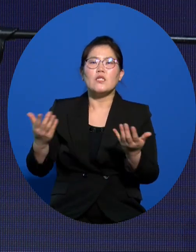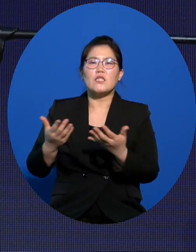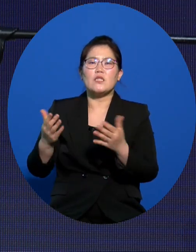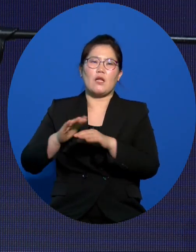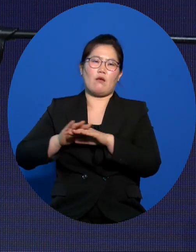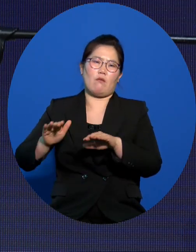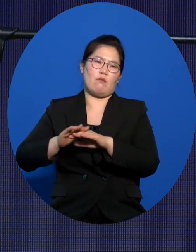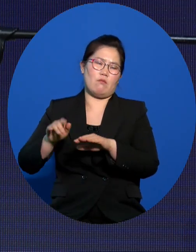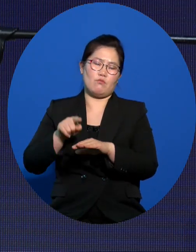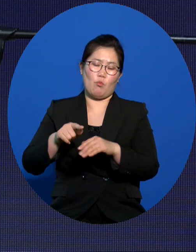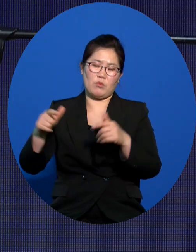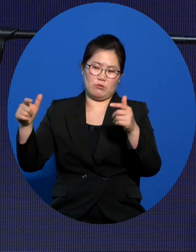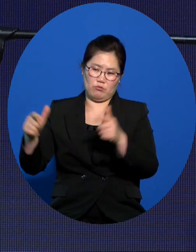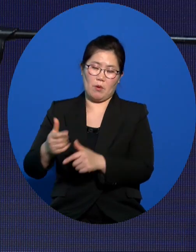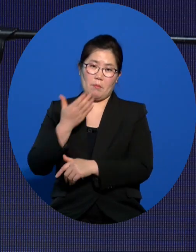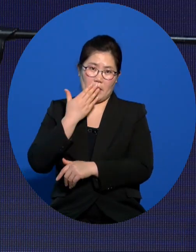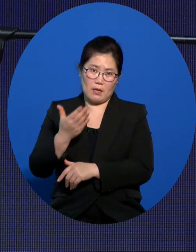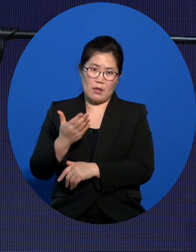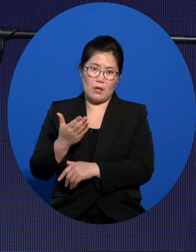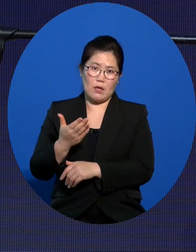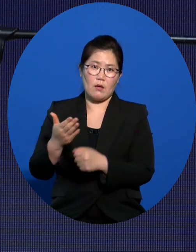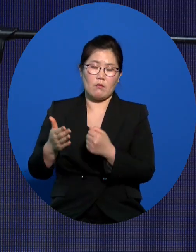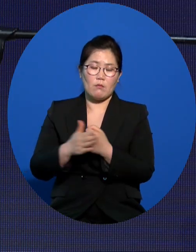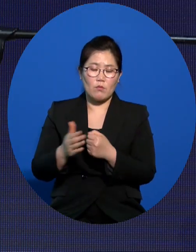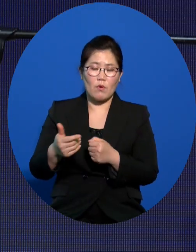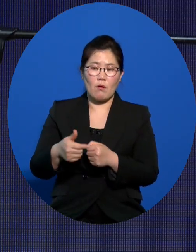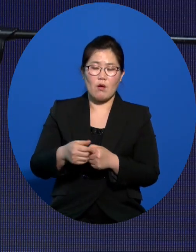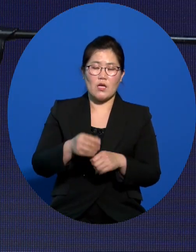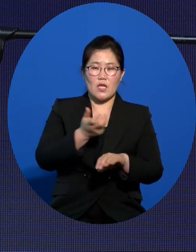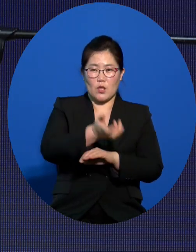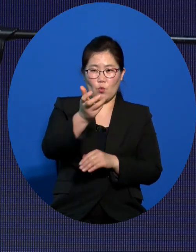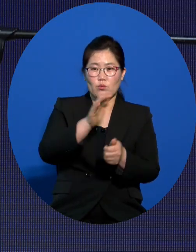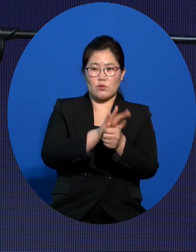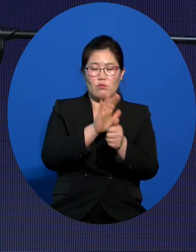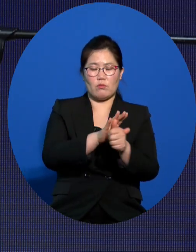can provide more long-distance services as well.